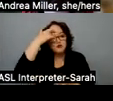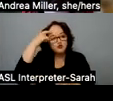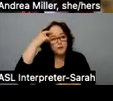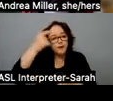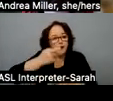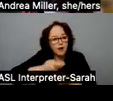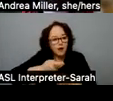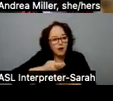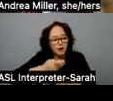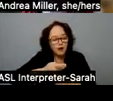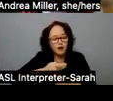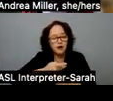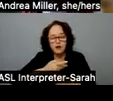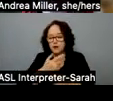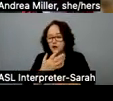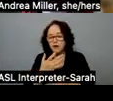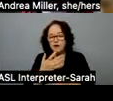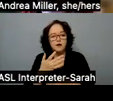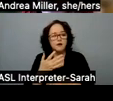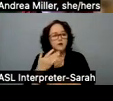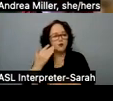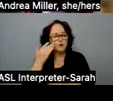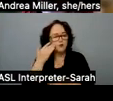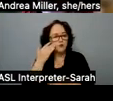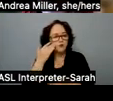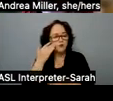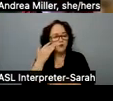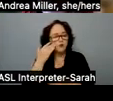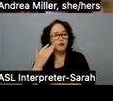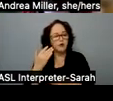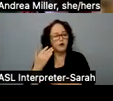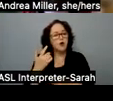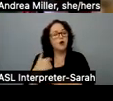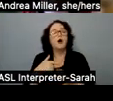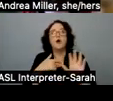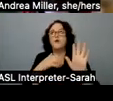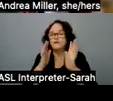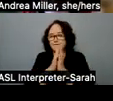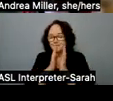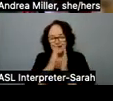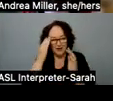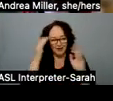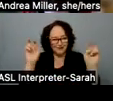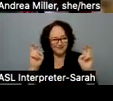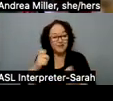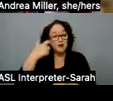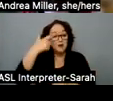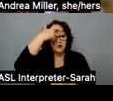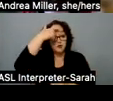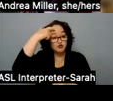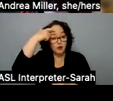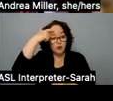name, Andrea, of how we offer trauma-informed care. That's what right. See it to come